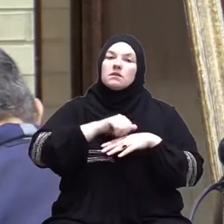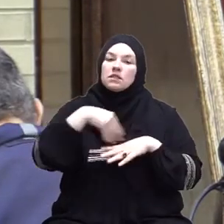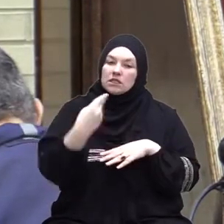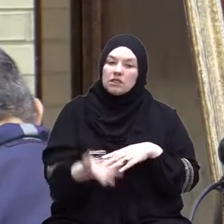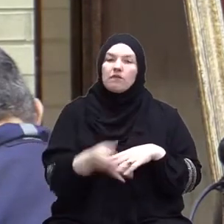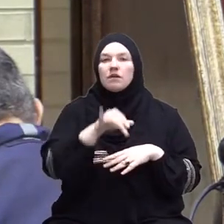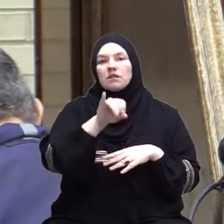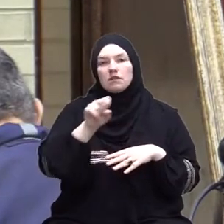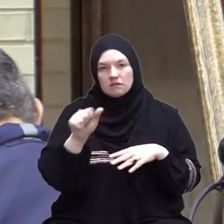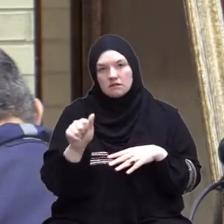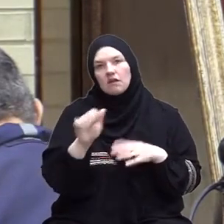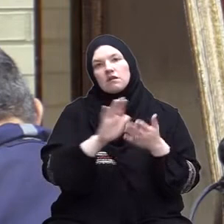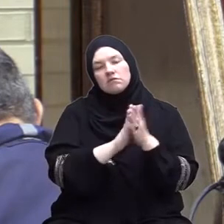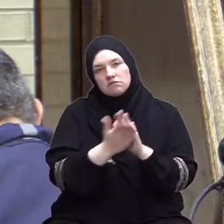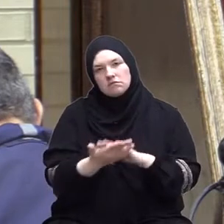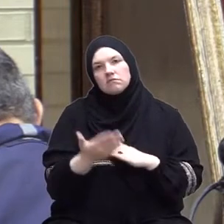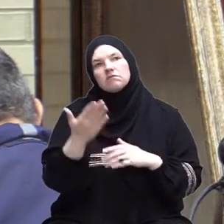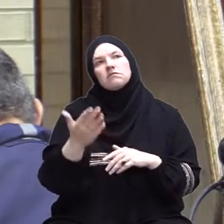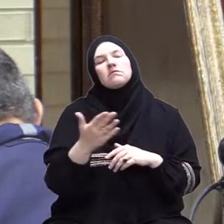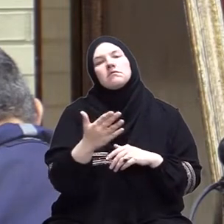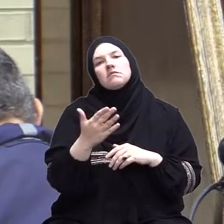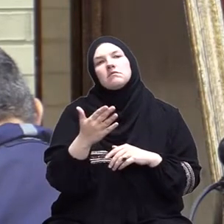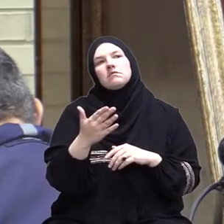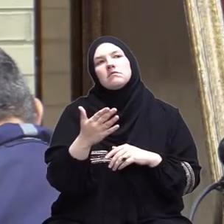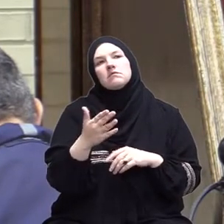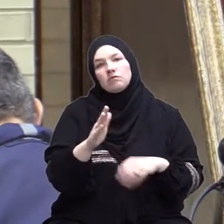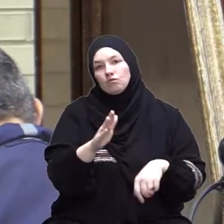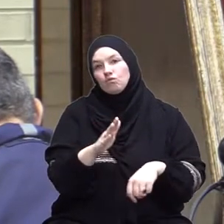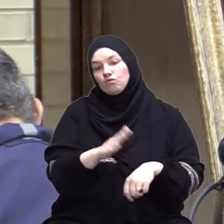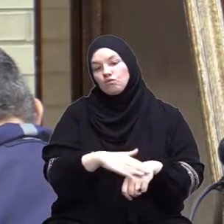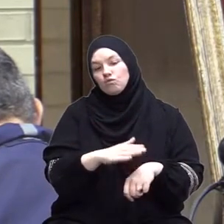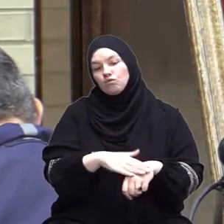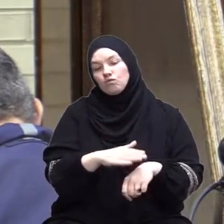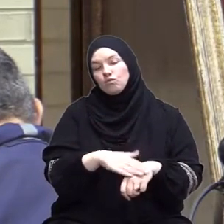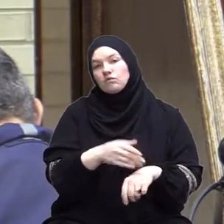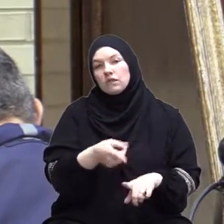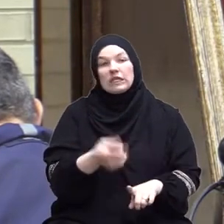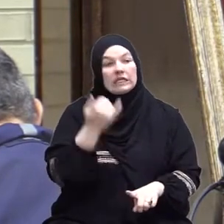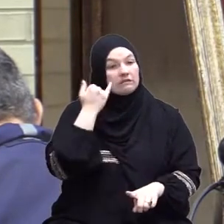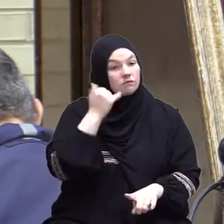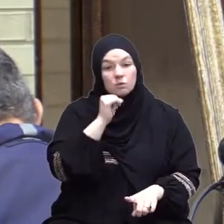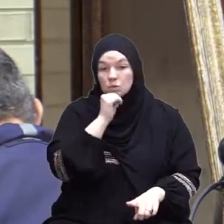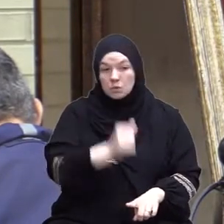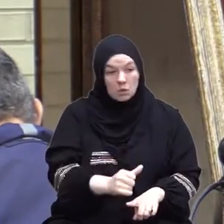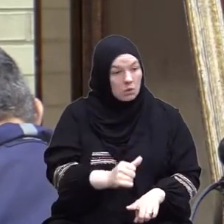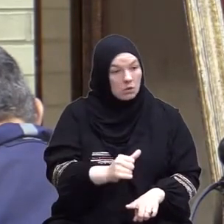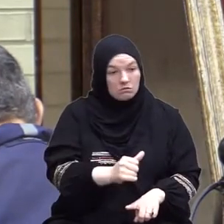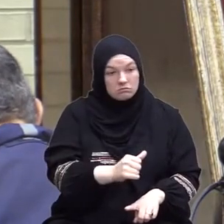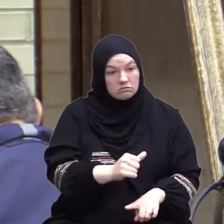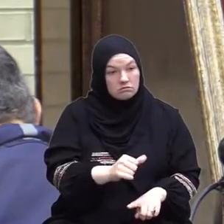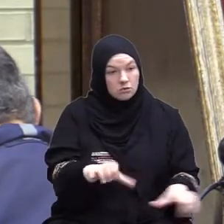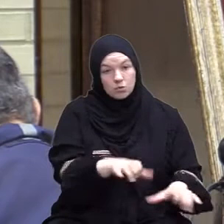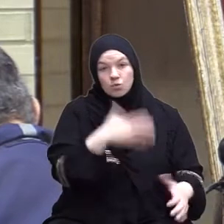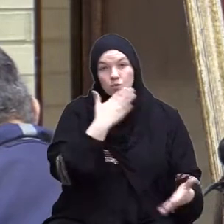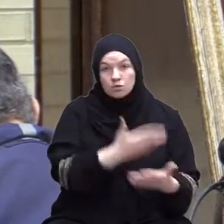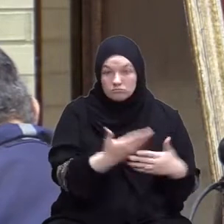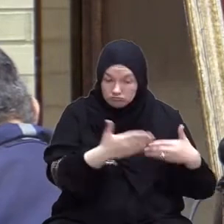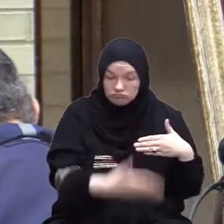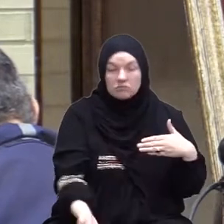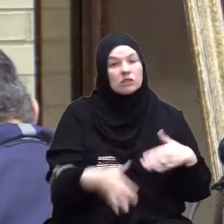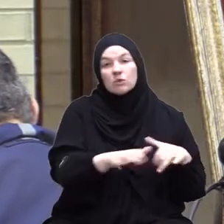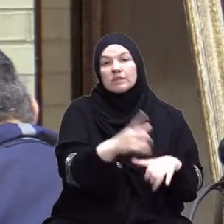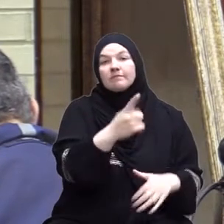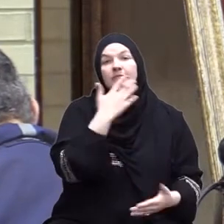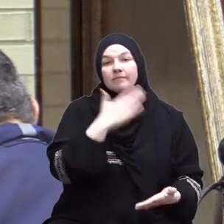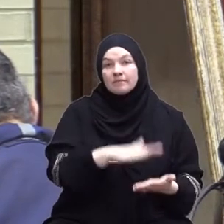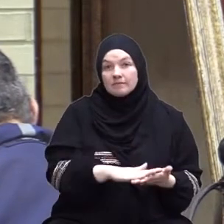Jesus, alayhi salam, the pre-warning to tell them, if you don't straighten up your act, if you do